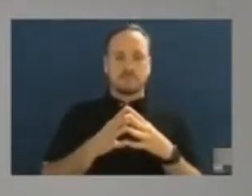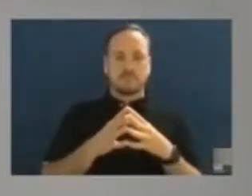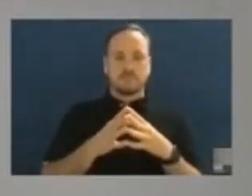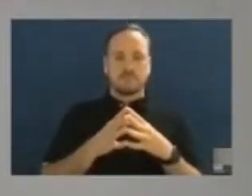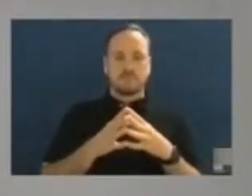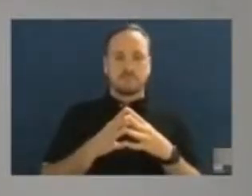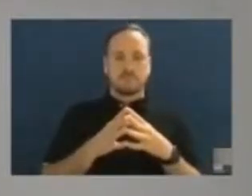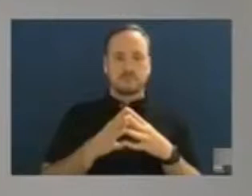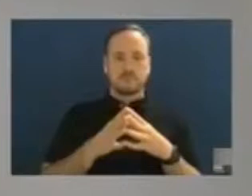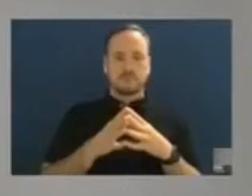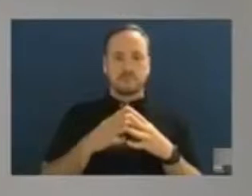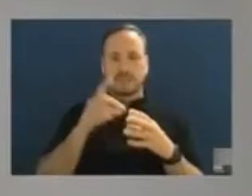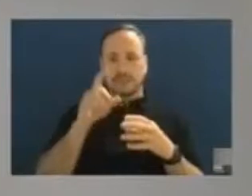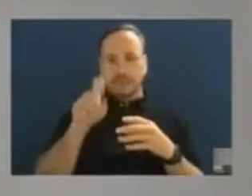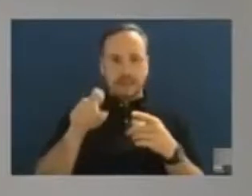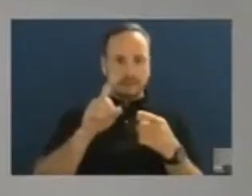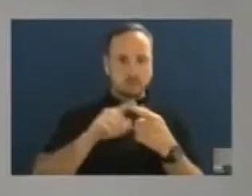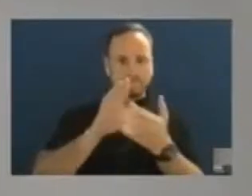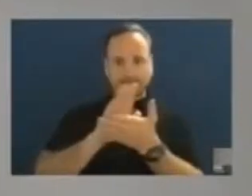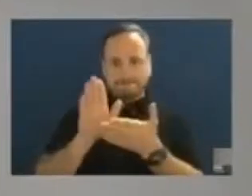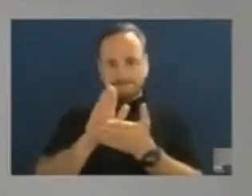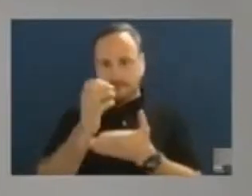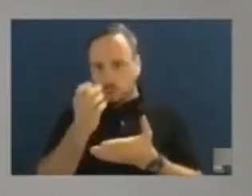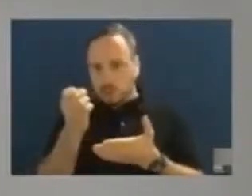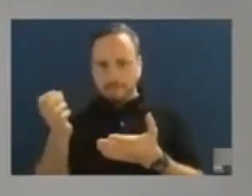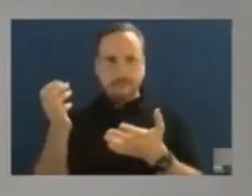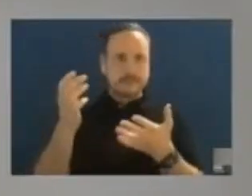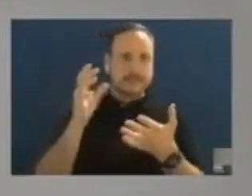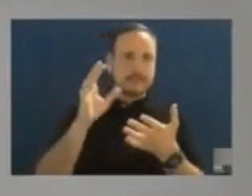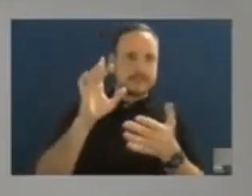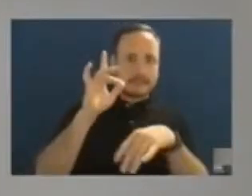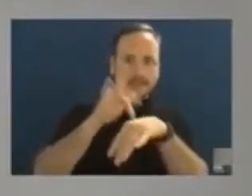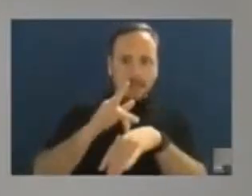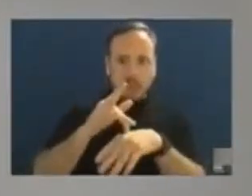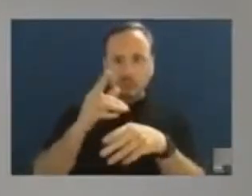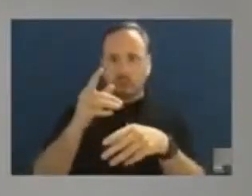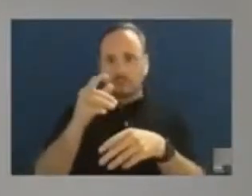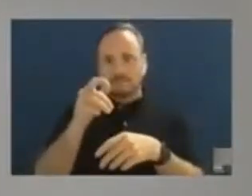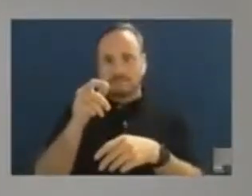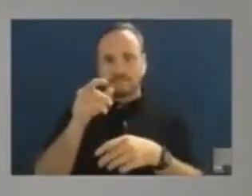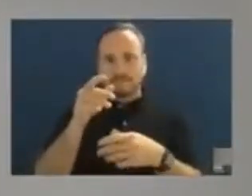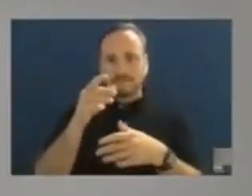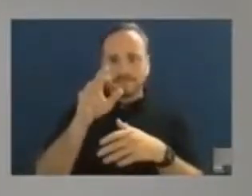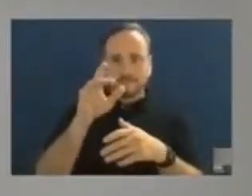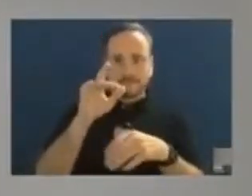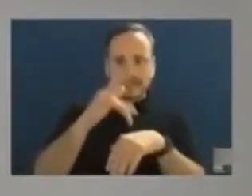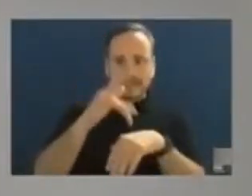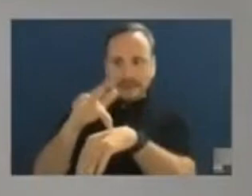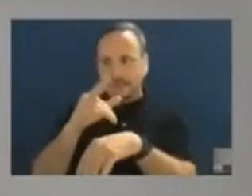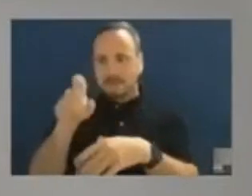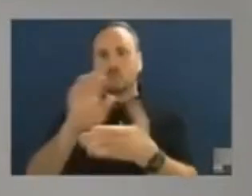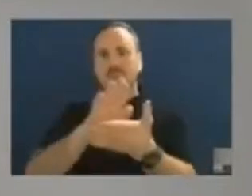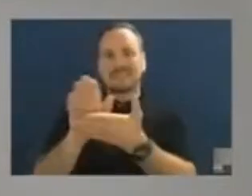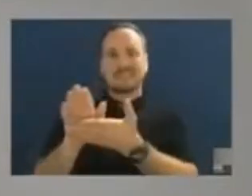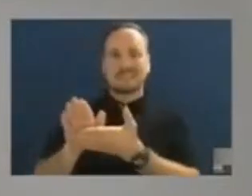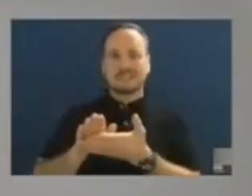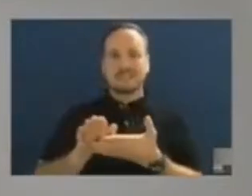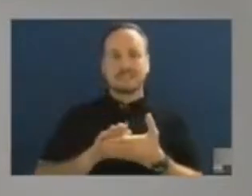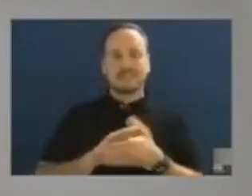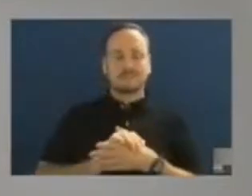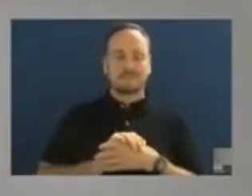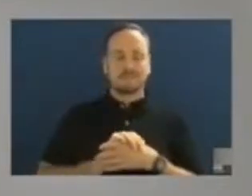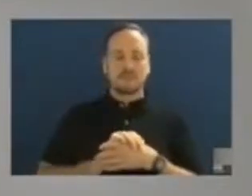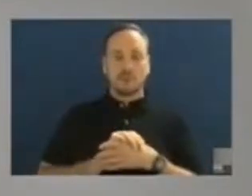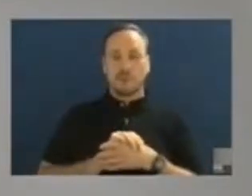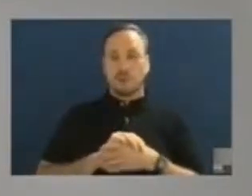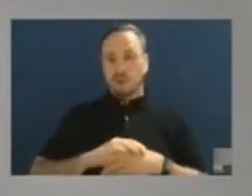in your classrooms. So that might be a tad different, but yes, I think they've always had that pride in cleaning and organizing their rooms. But so we are providing one